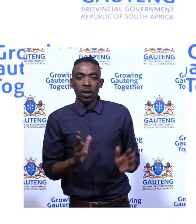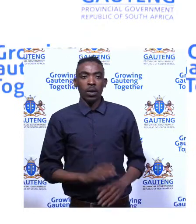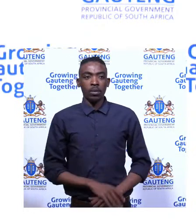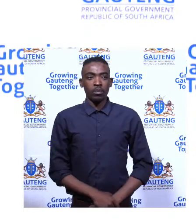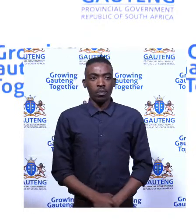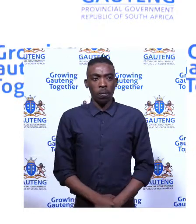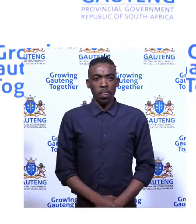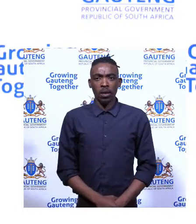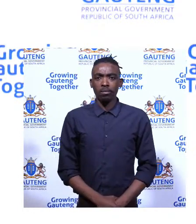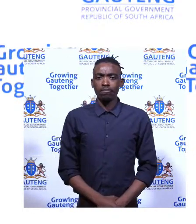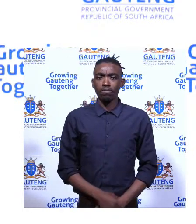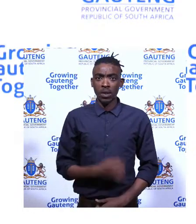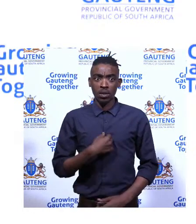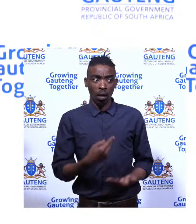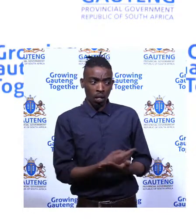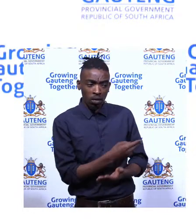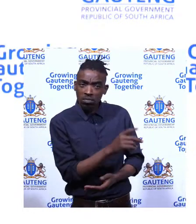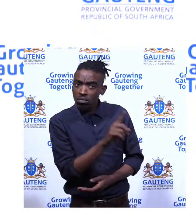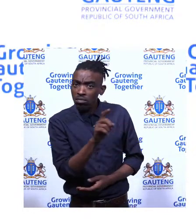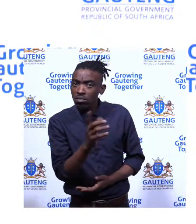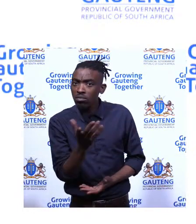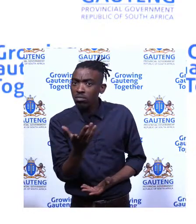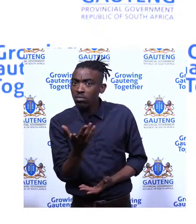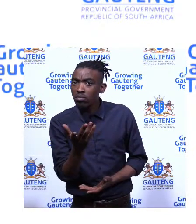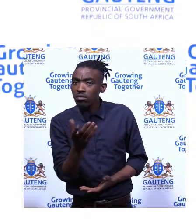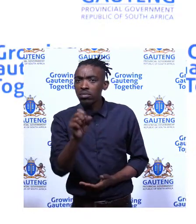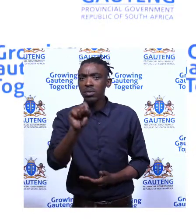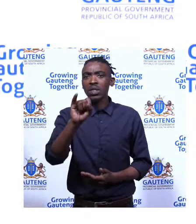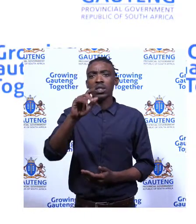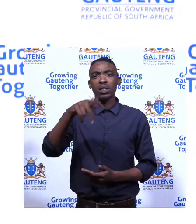I haven't missed any questions, Siko.